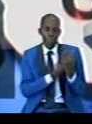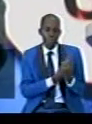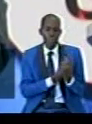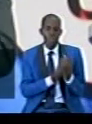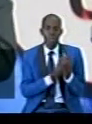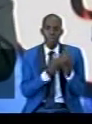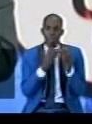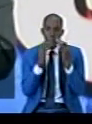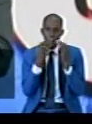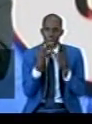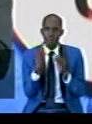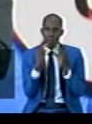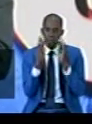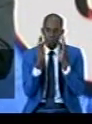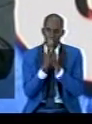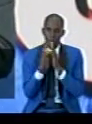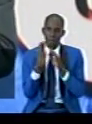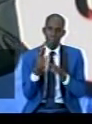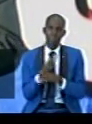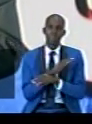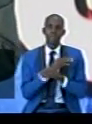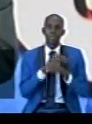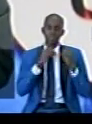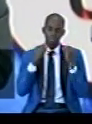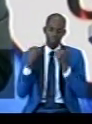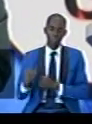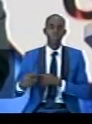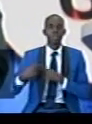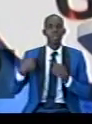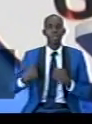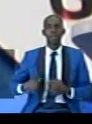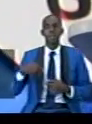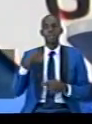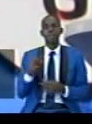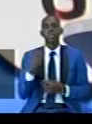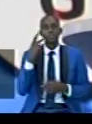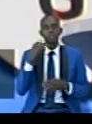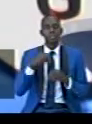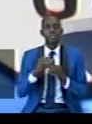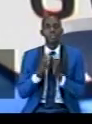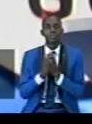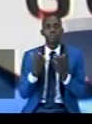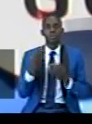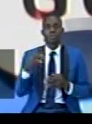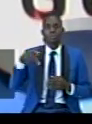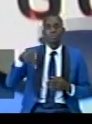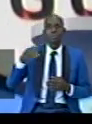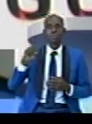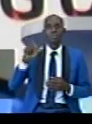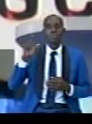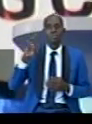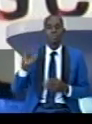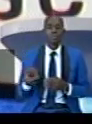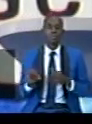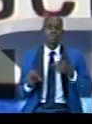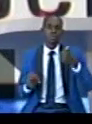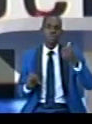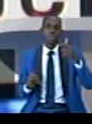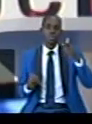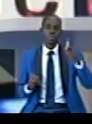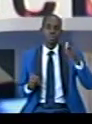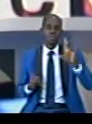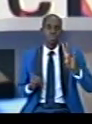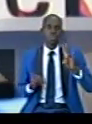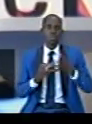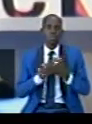prayerful, strengthened hearts. We're reading from Psalm 27, verse 11. Teach me thy